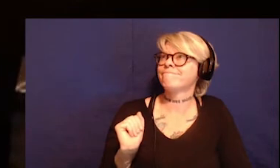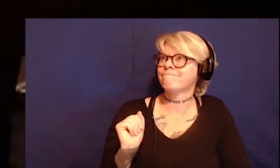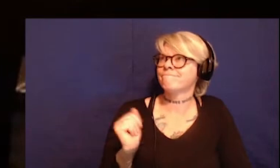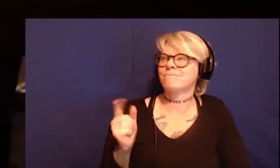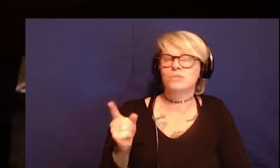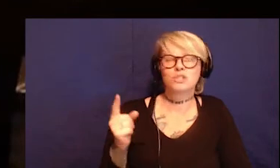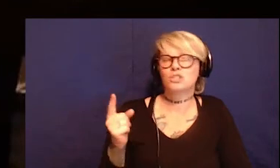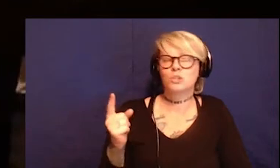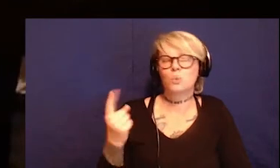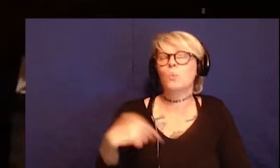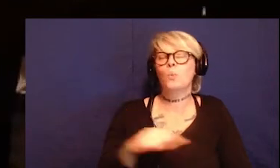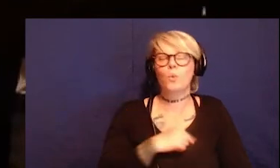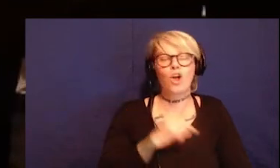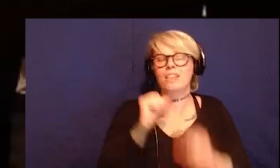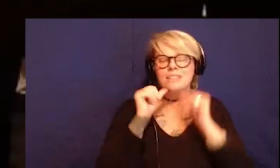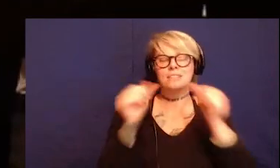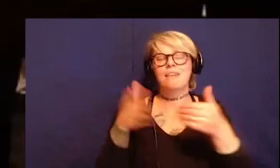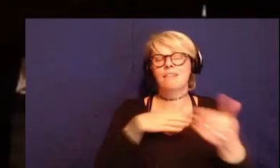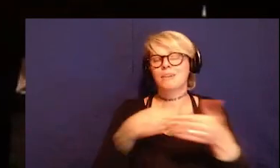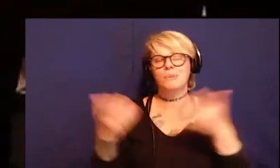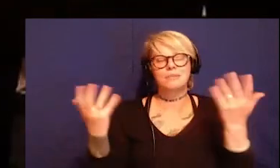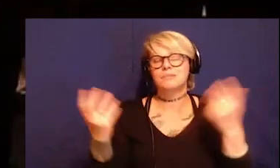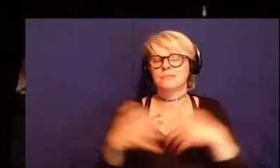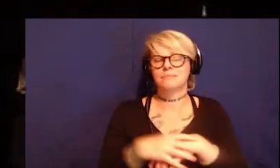We're all in denial anyway.